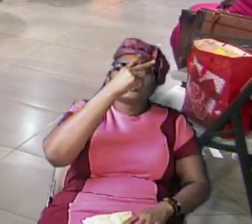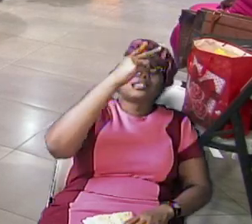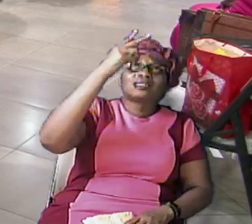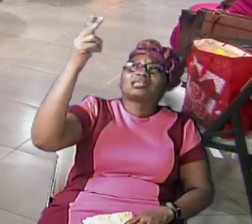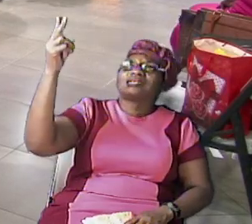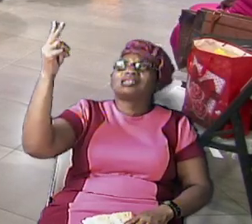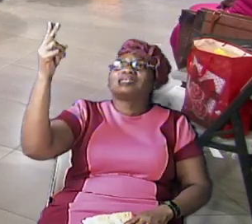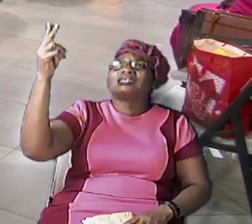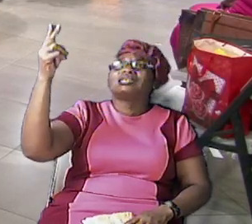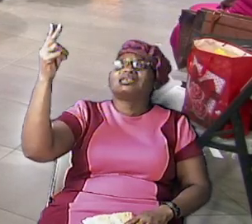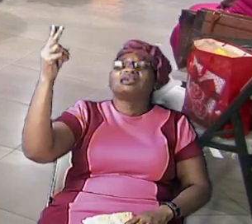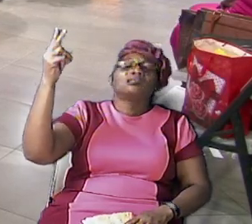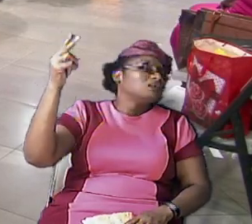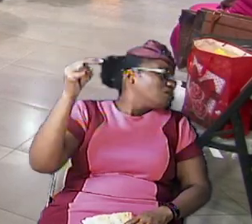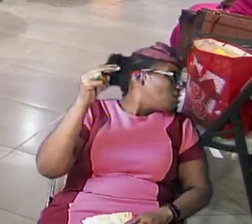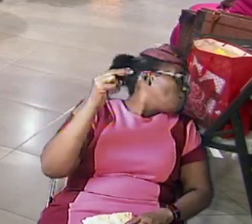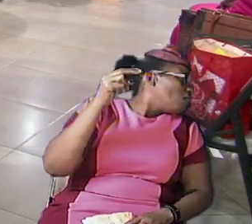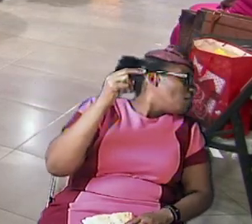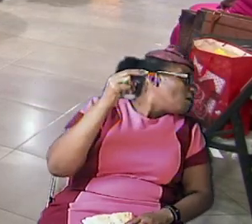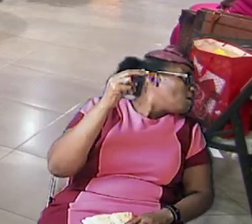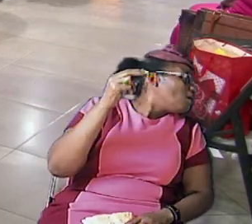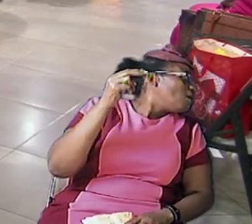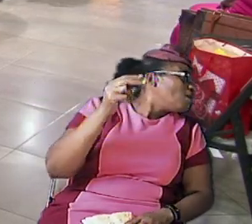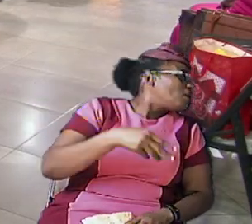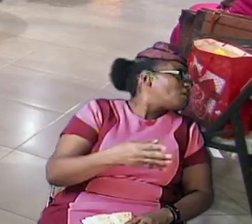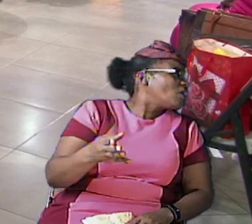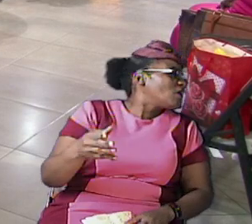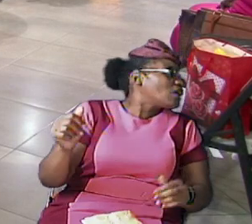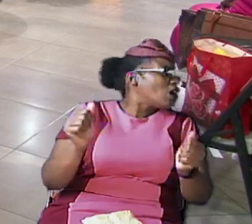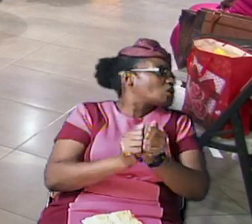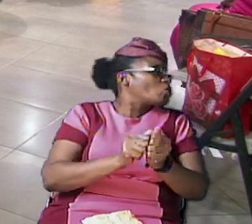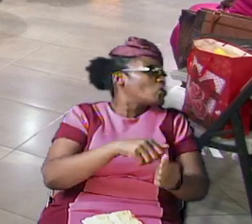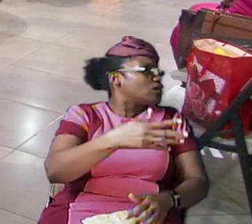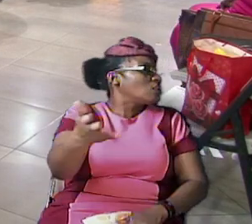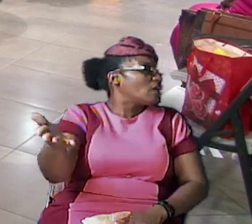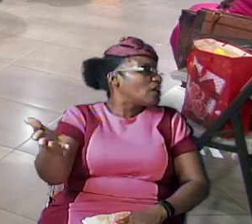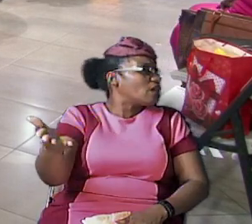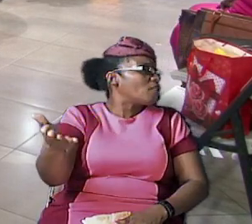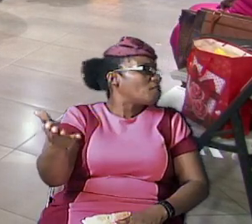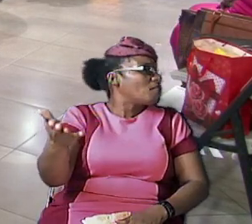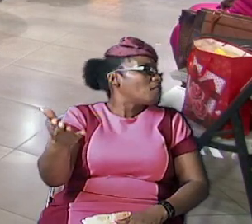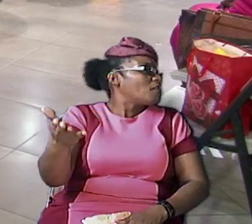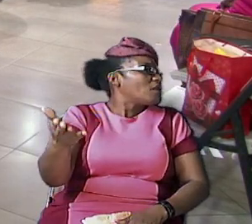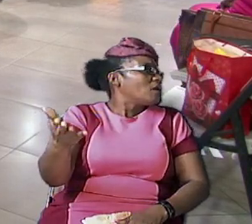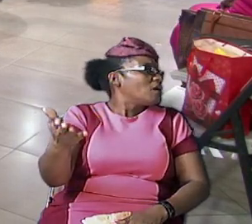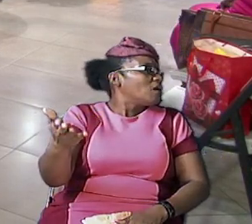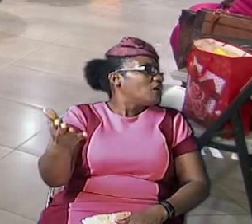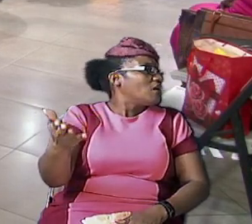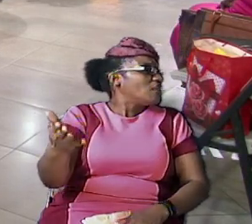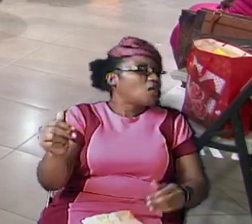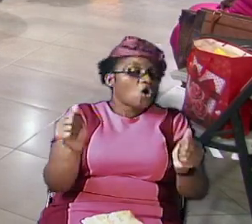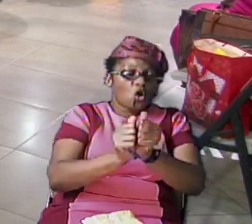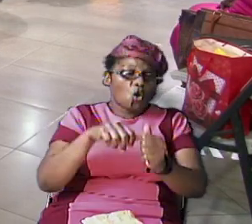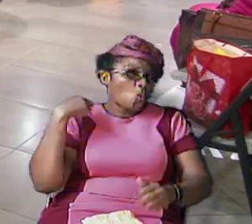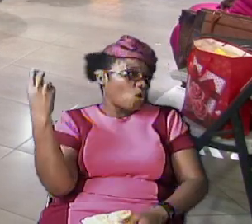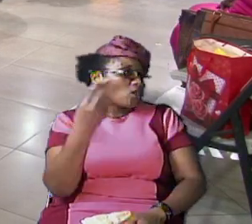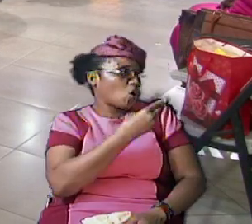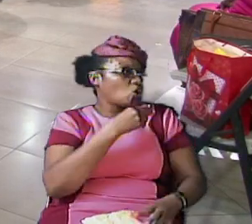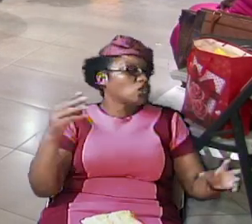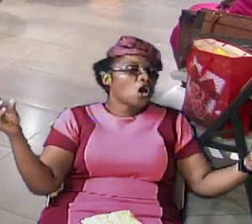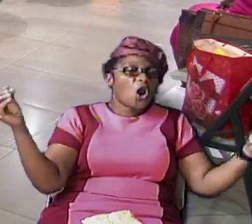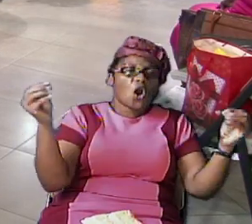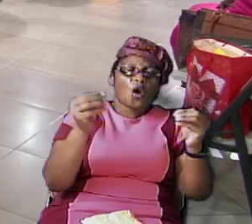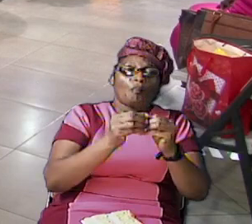me close by saying to you, they that are with them, Lord Jesus, they that are with us are